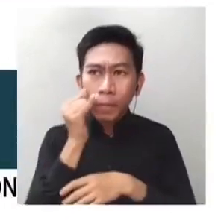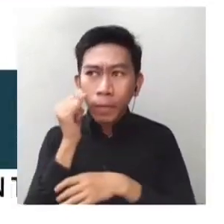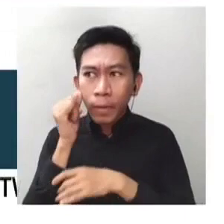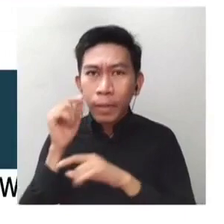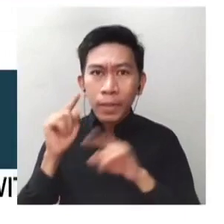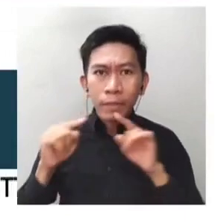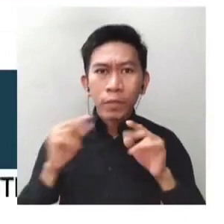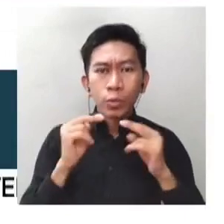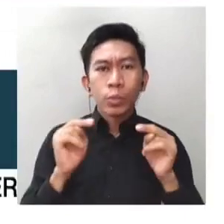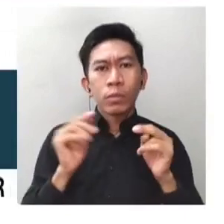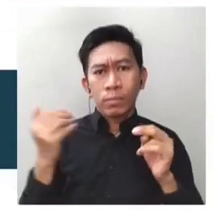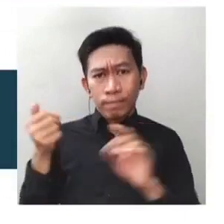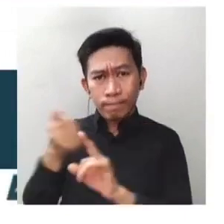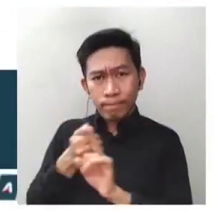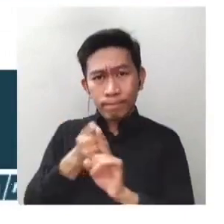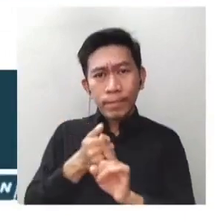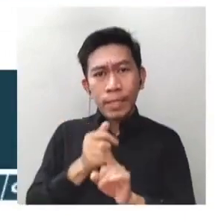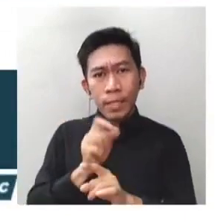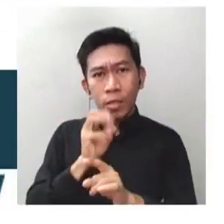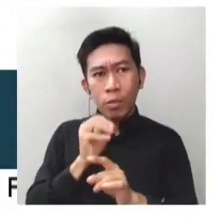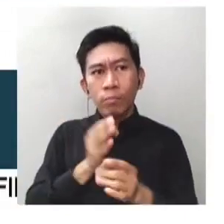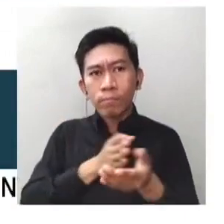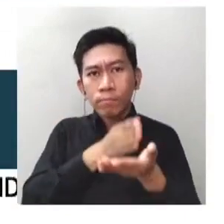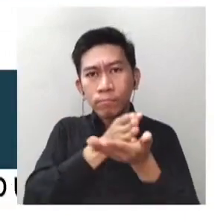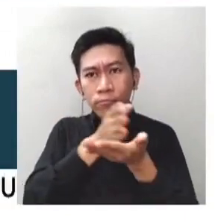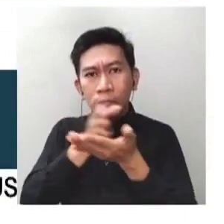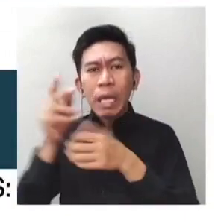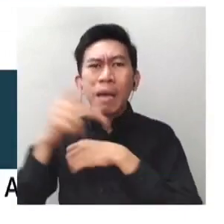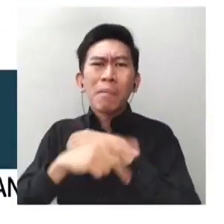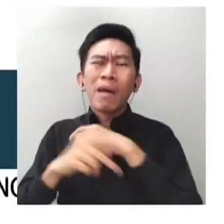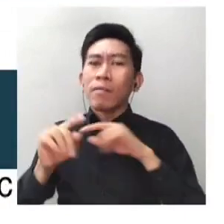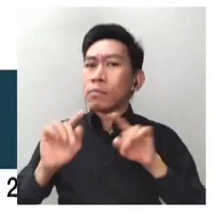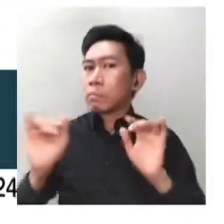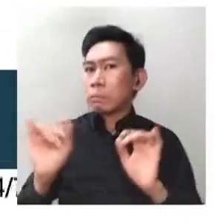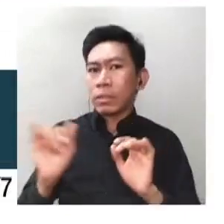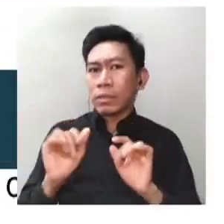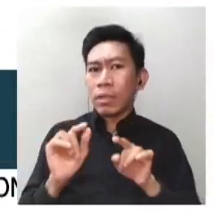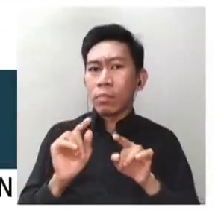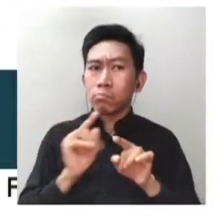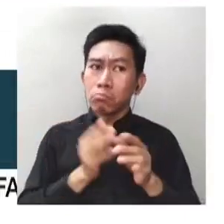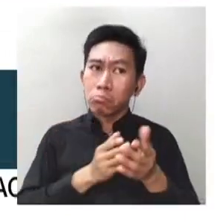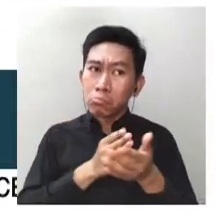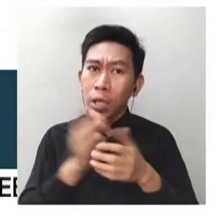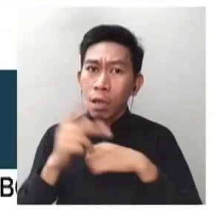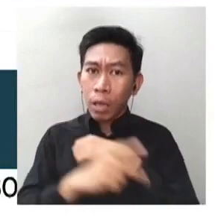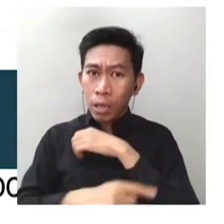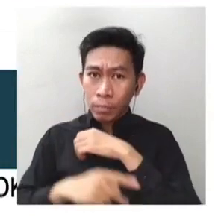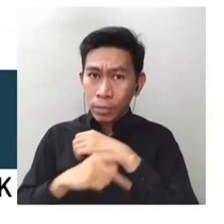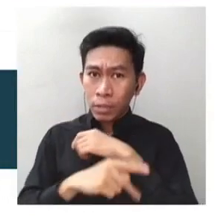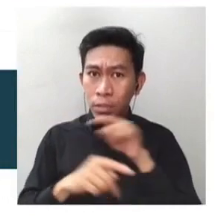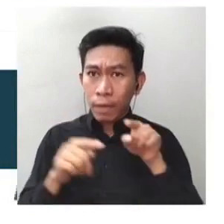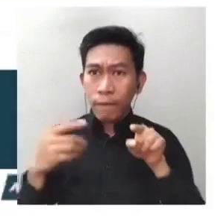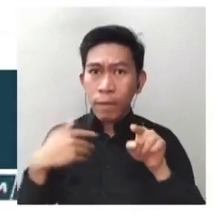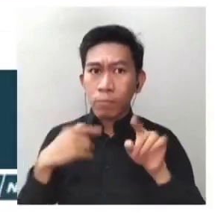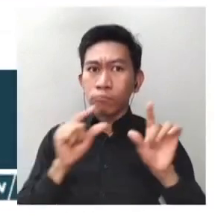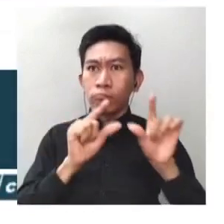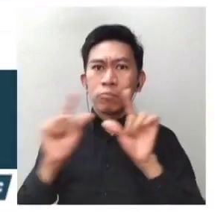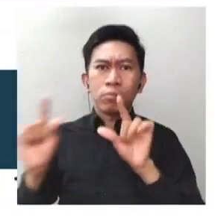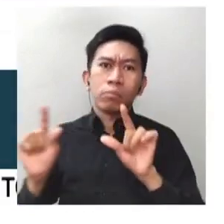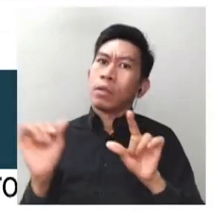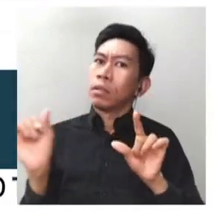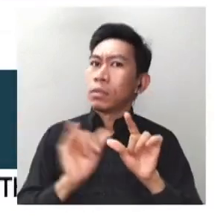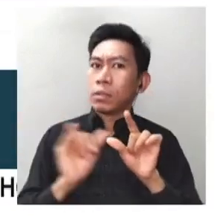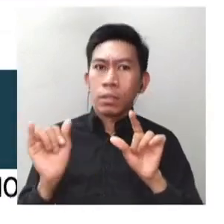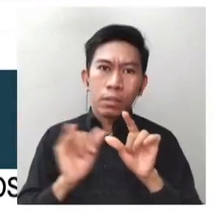the province, this kind of red tagging is not harmless. I have that experience